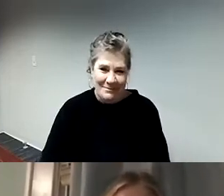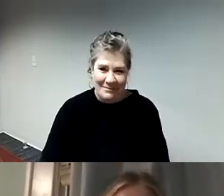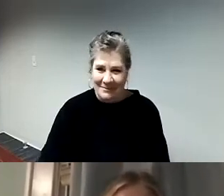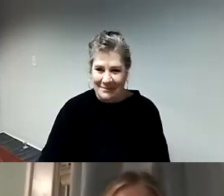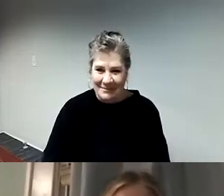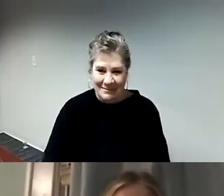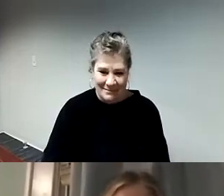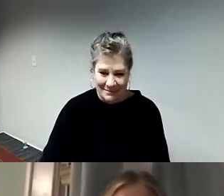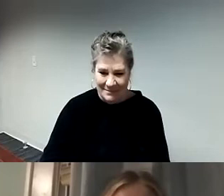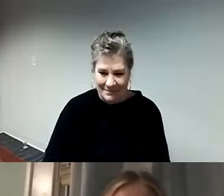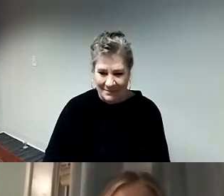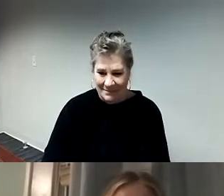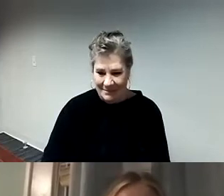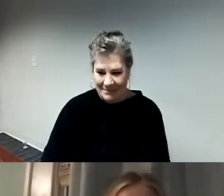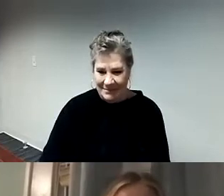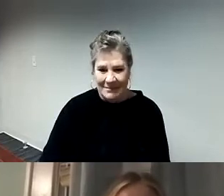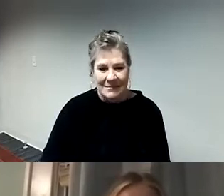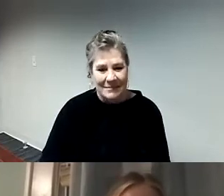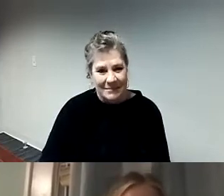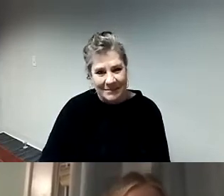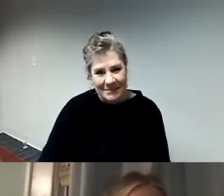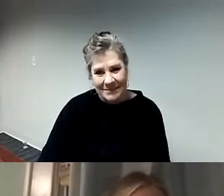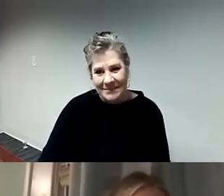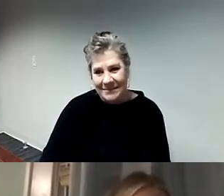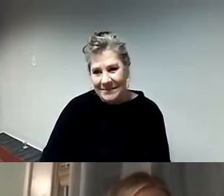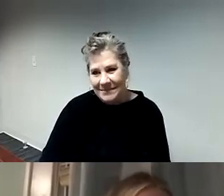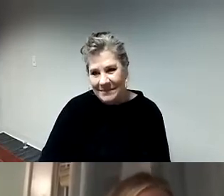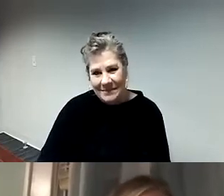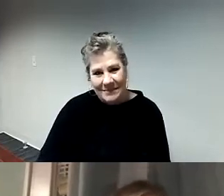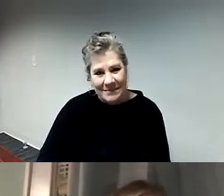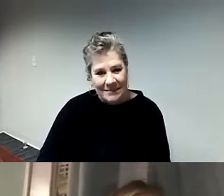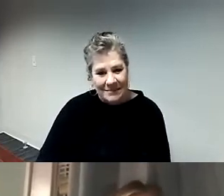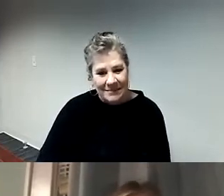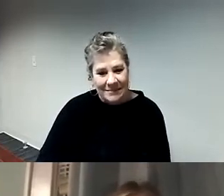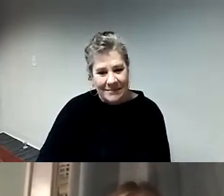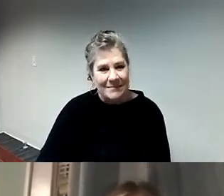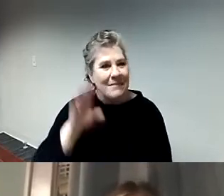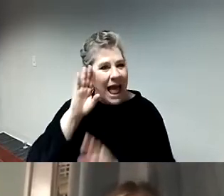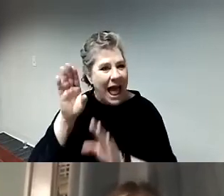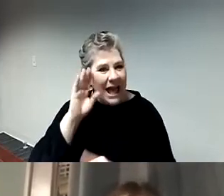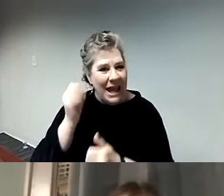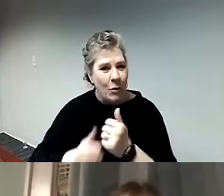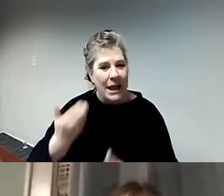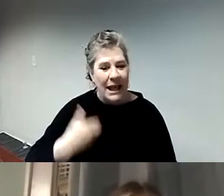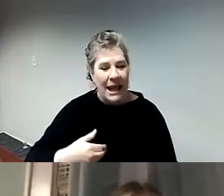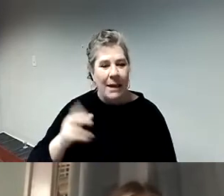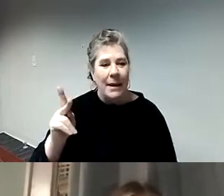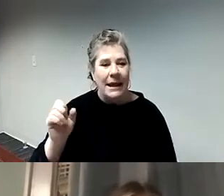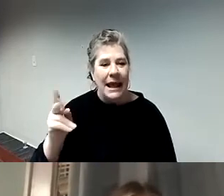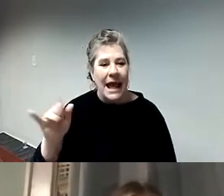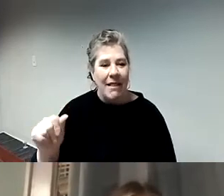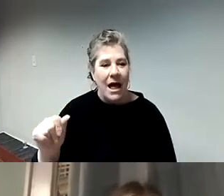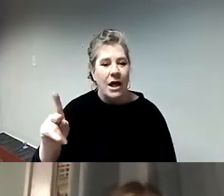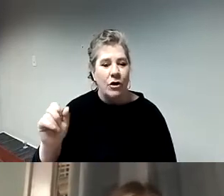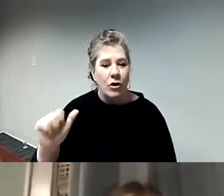Kayla, you can go ahead and ask your question. Thank you. Hi, everyone. My name is Kayla Doyle. This